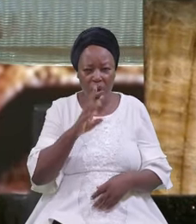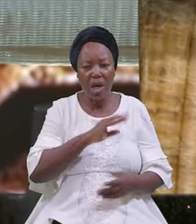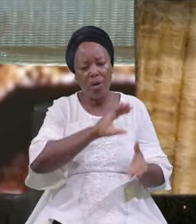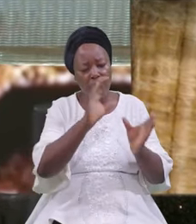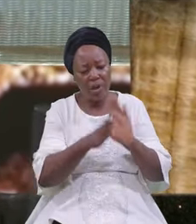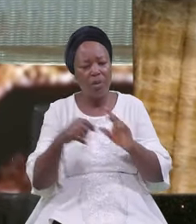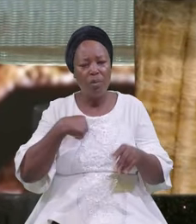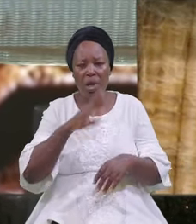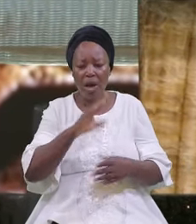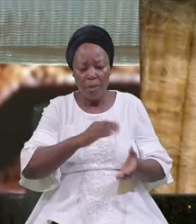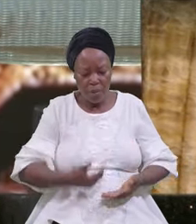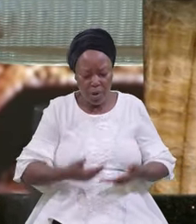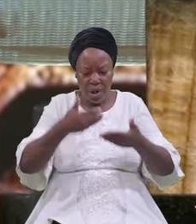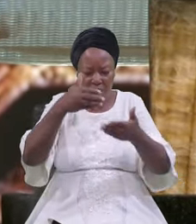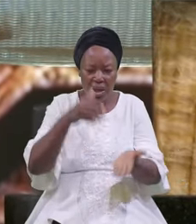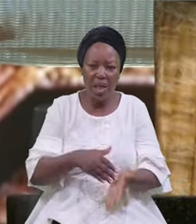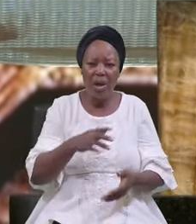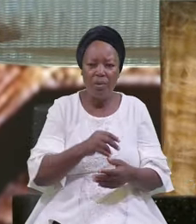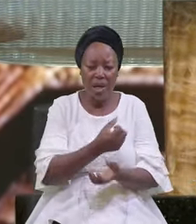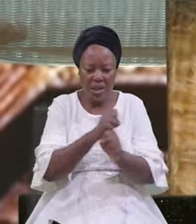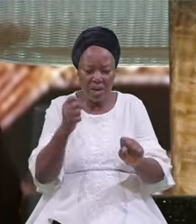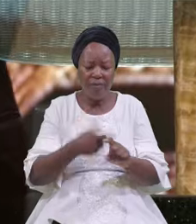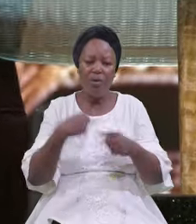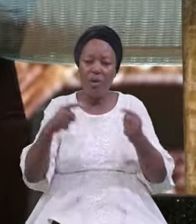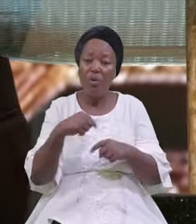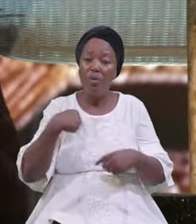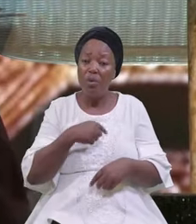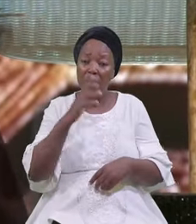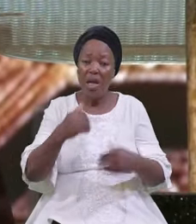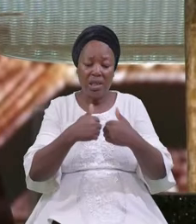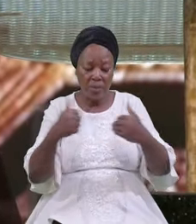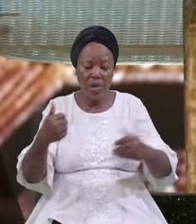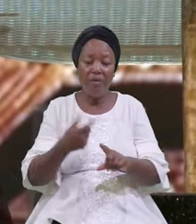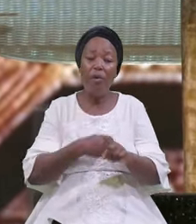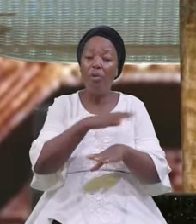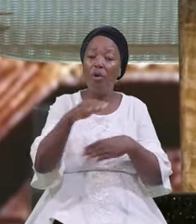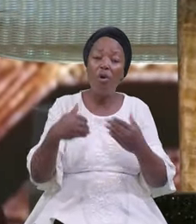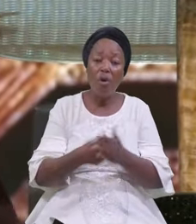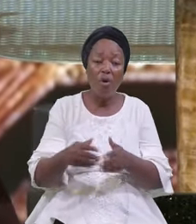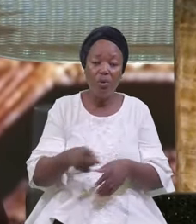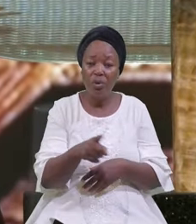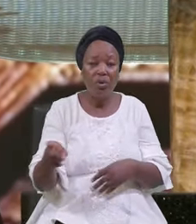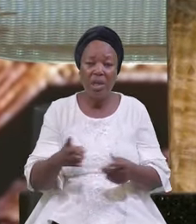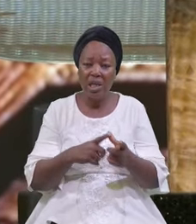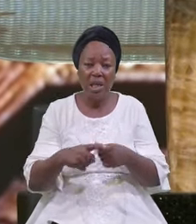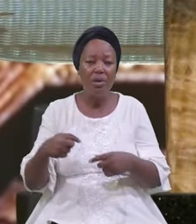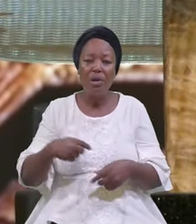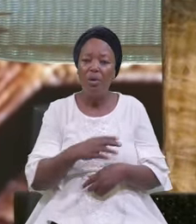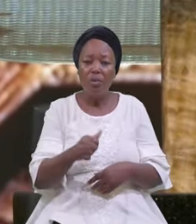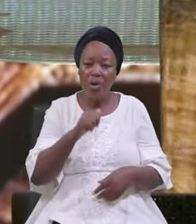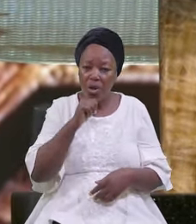born again, we're separated from all those Levites. And then we do not